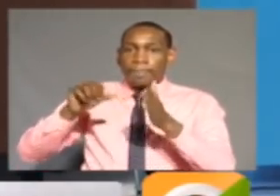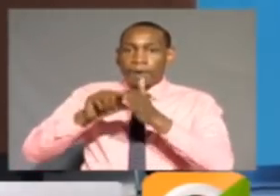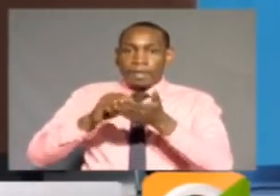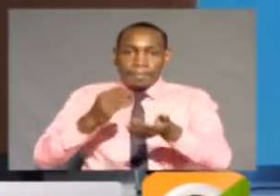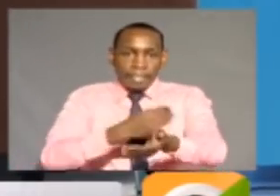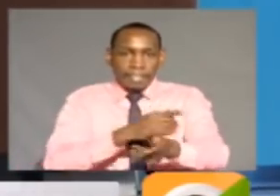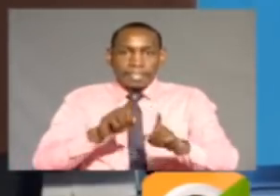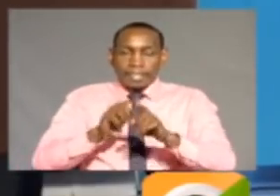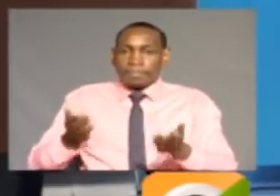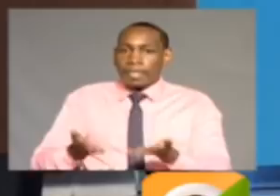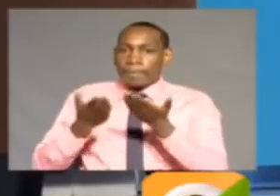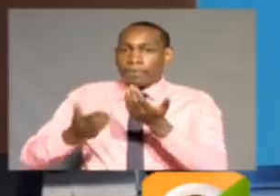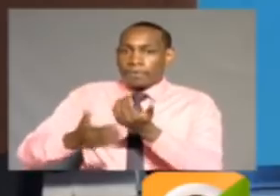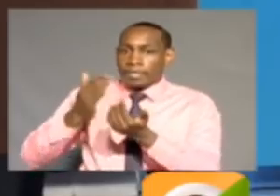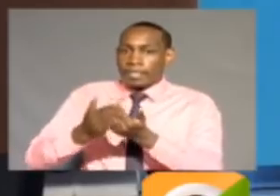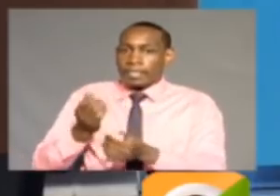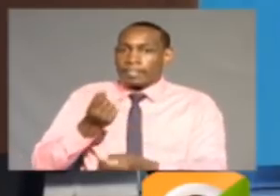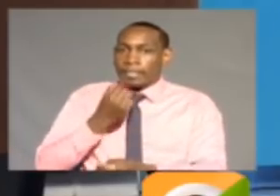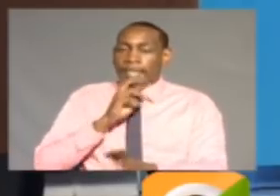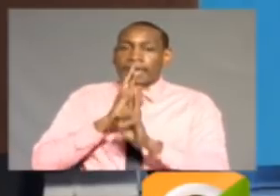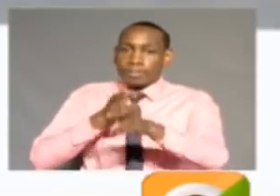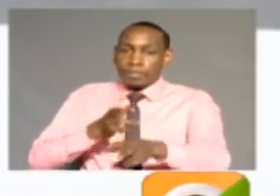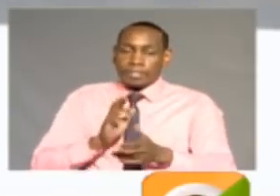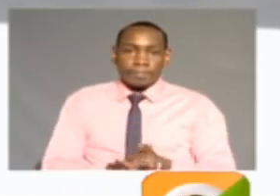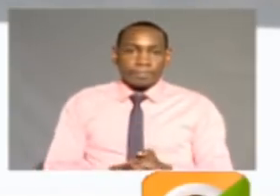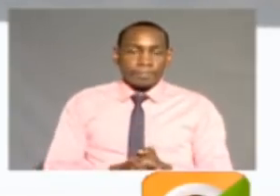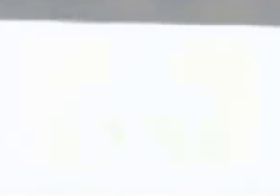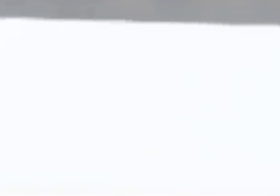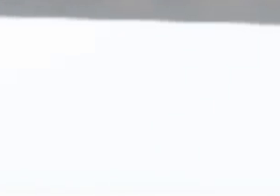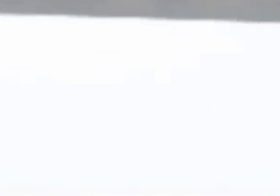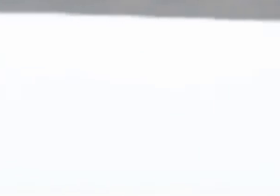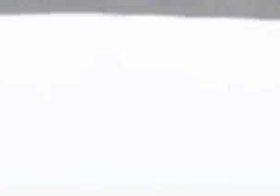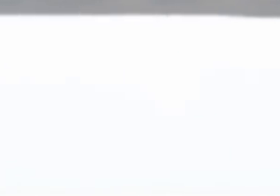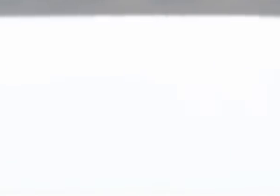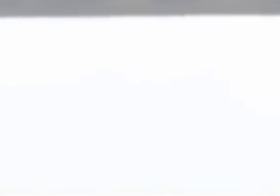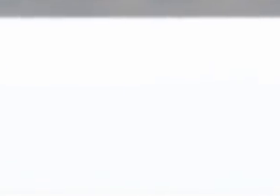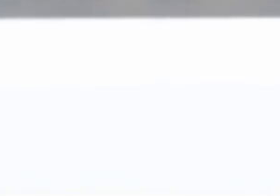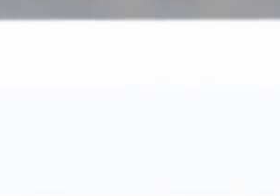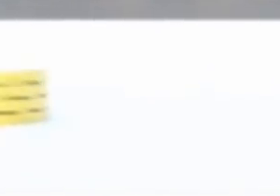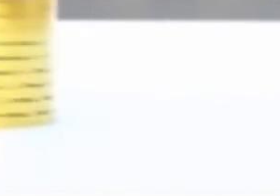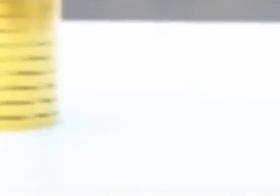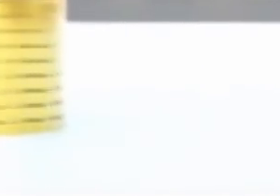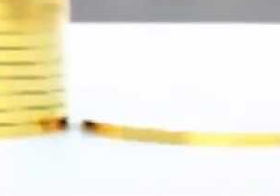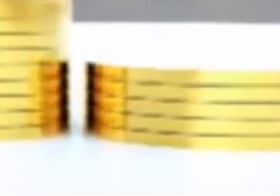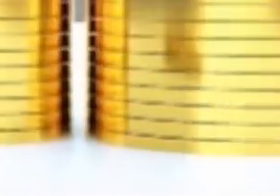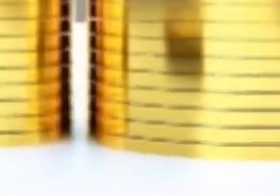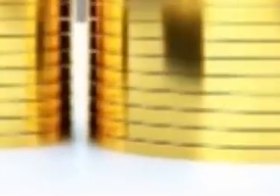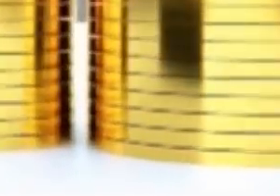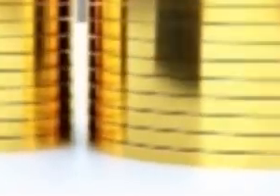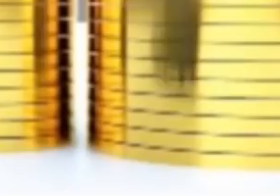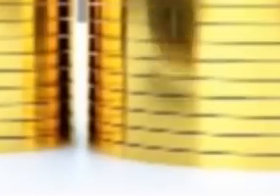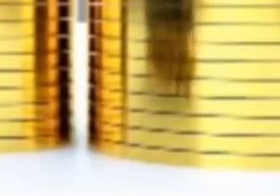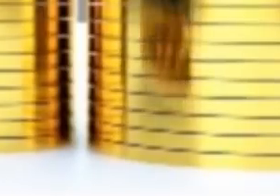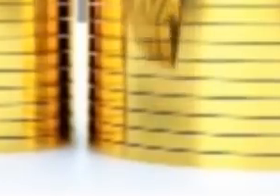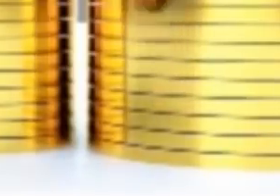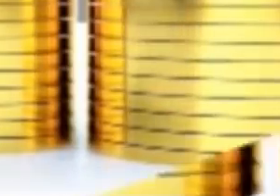and improve treatment outcomes.